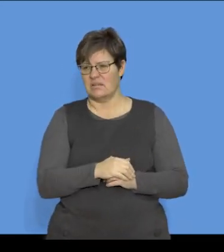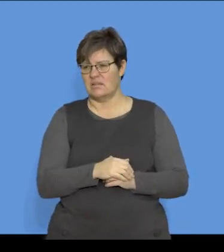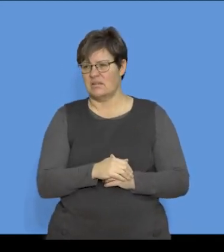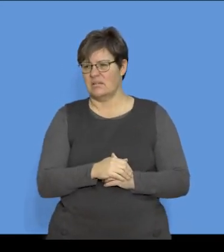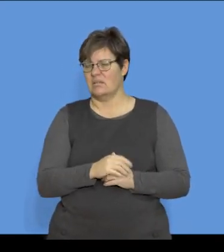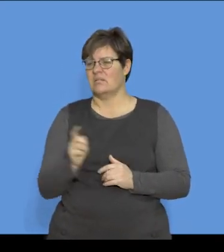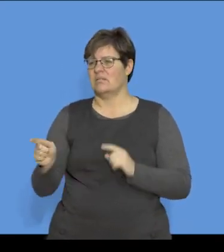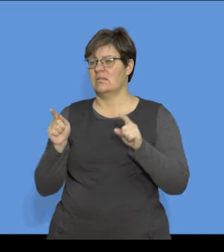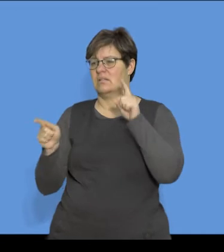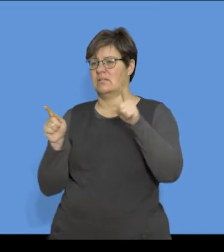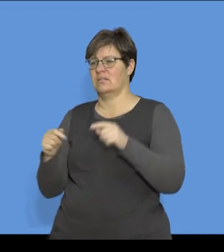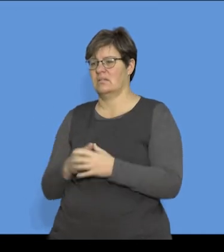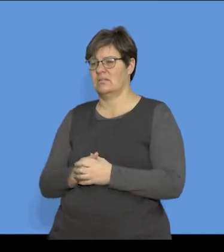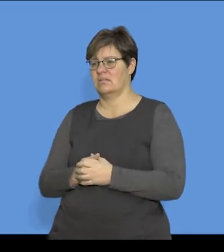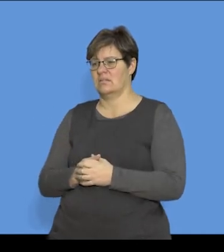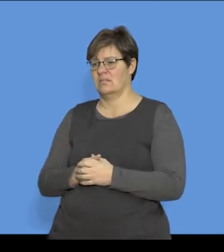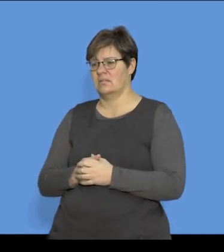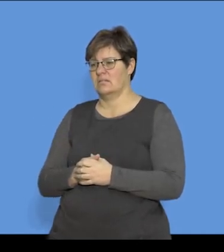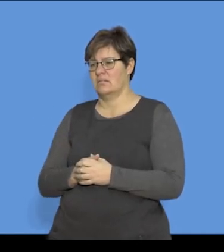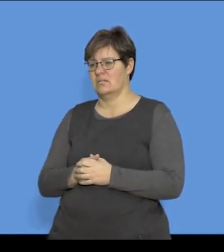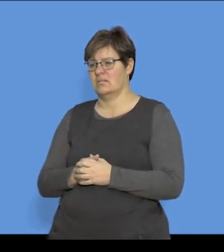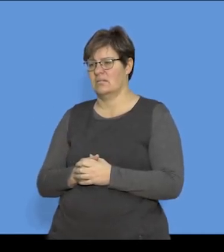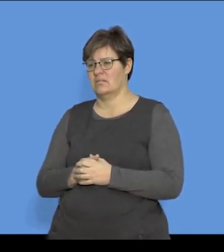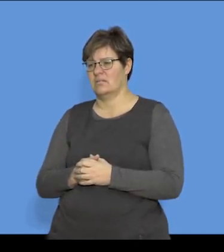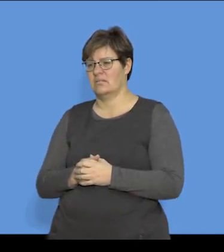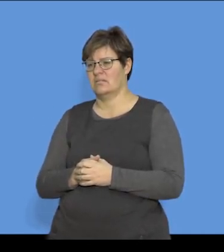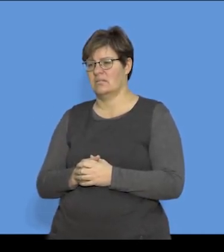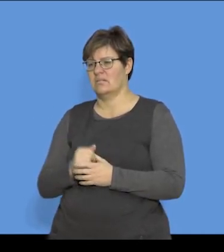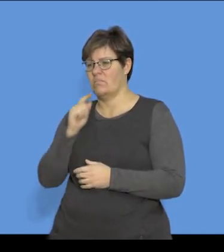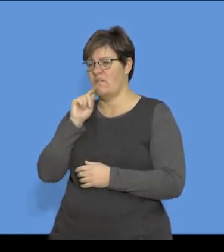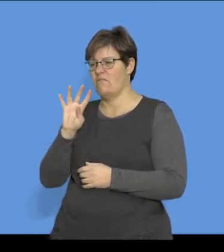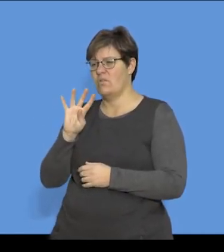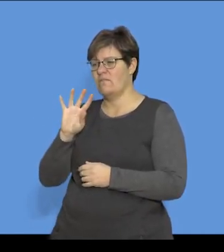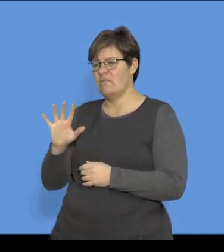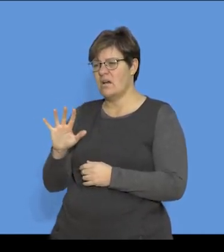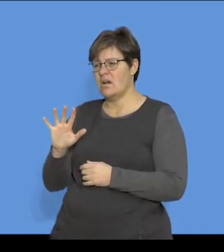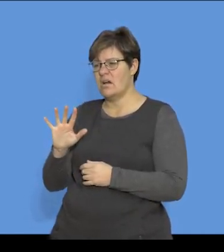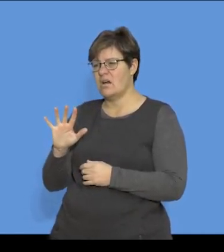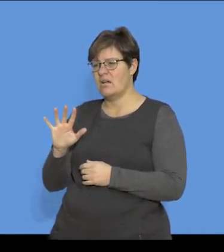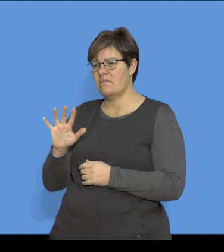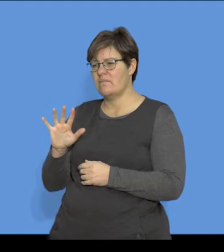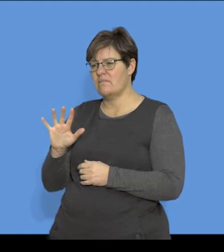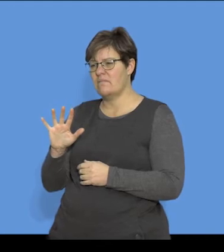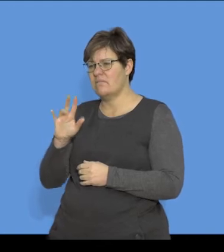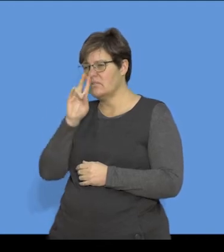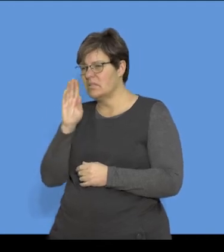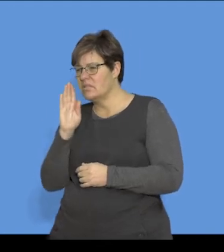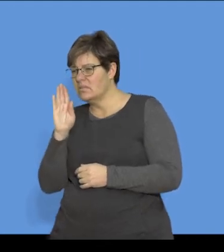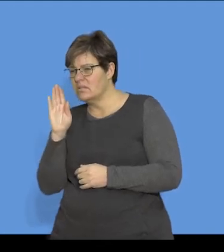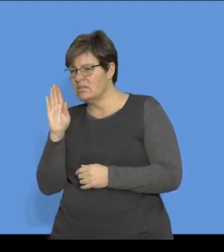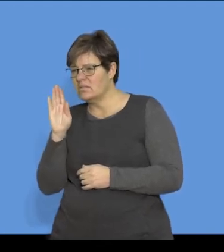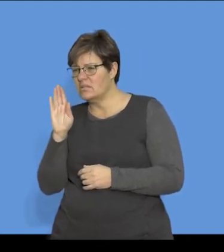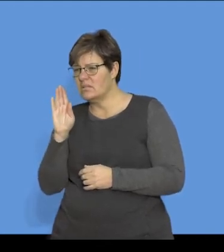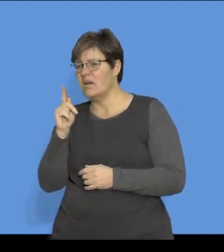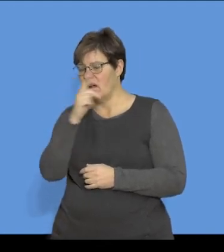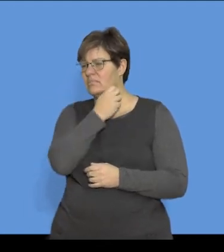my other angles the way they are. Maybe let's try and make this 45 if it's possible to do that. It